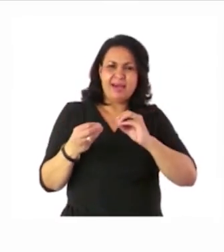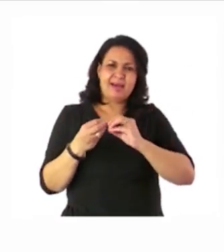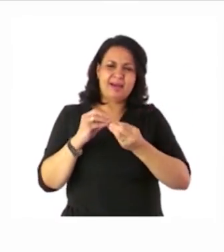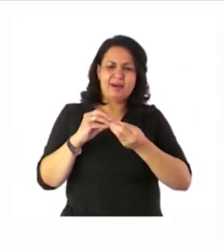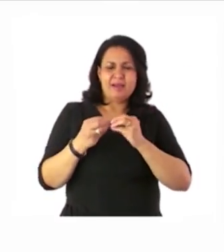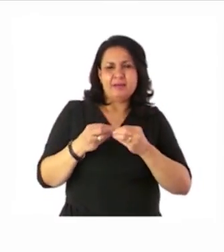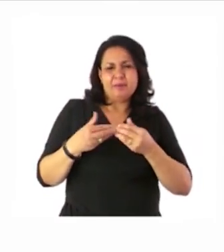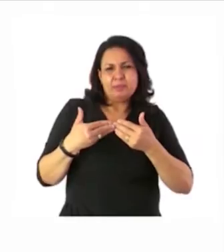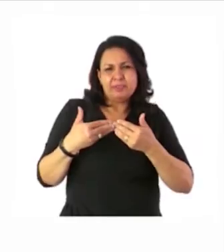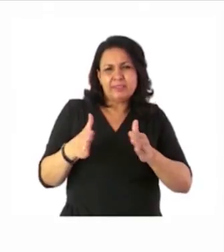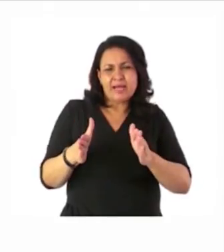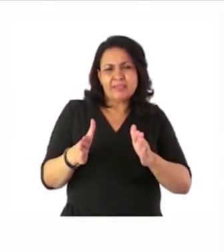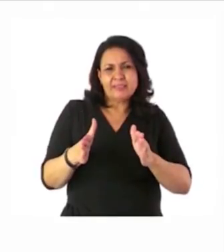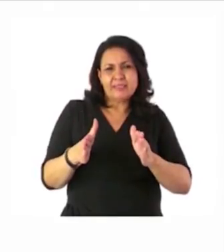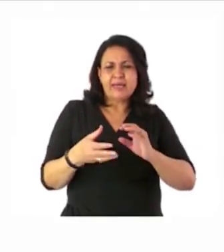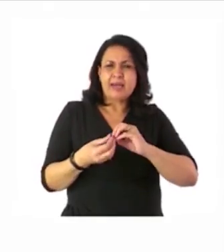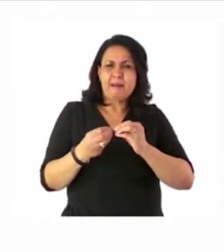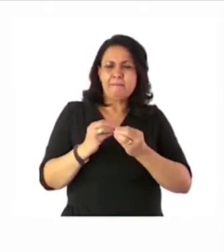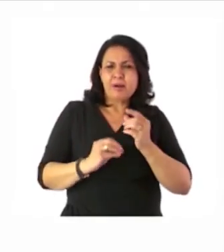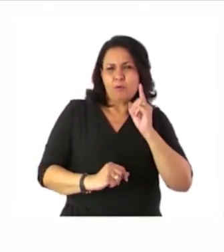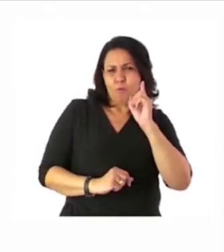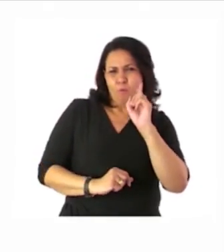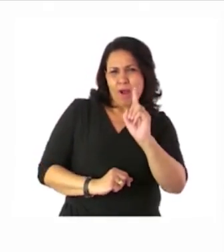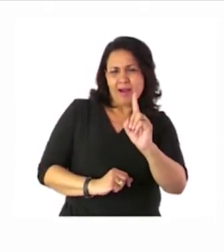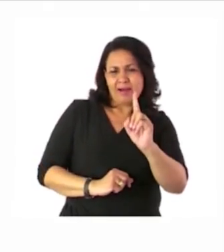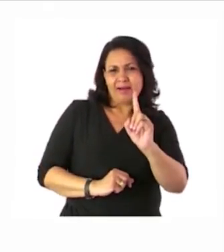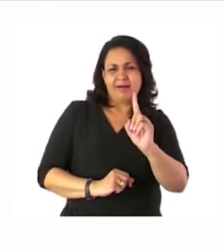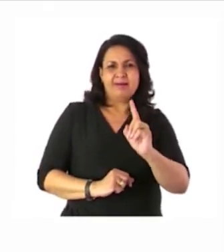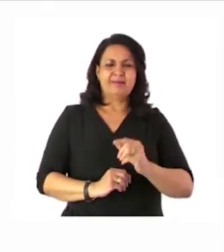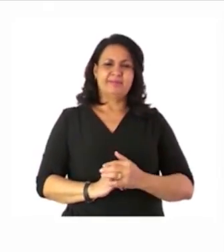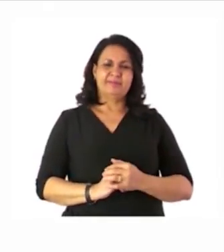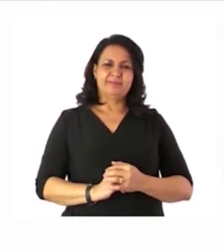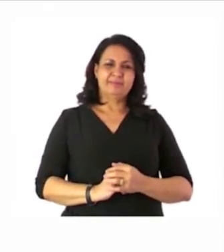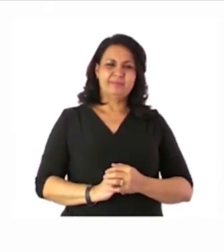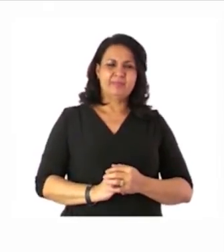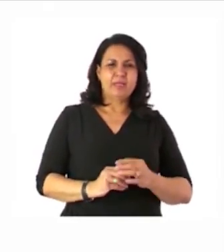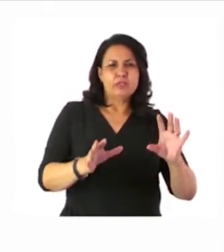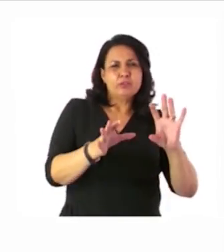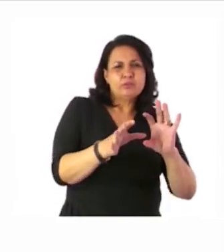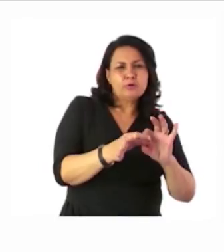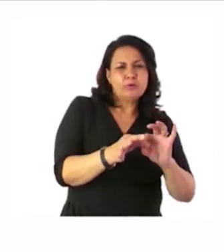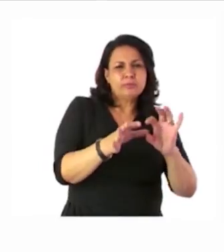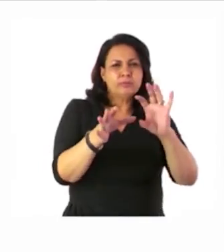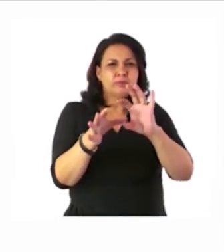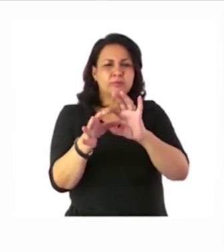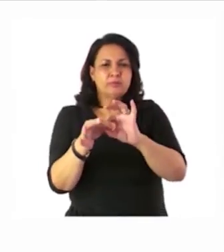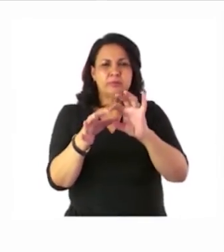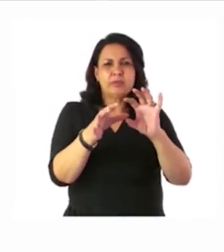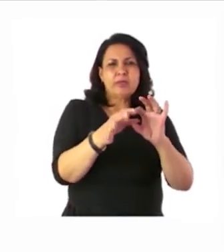start with number one joining the dots for the giraffe to be complete